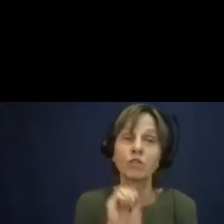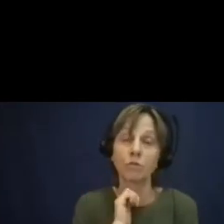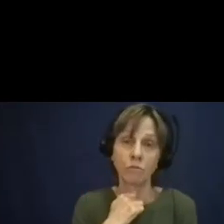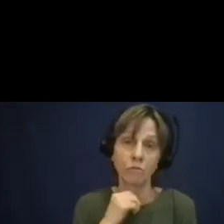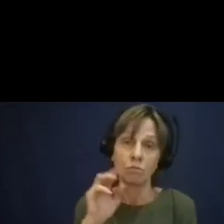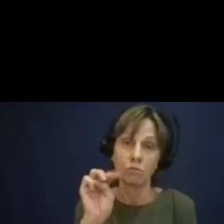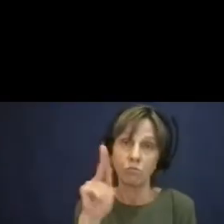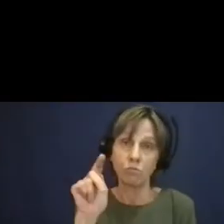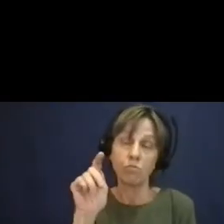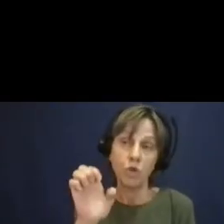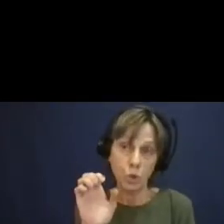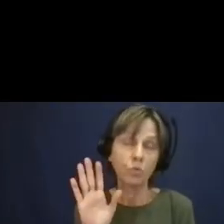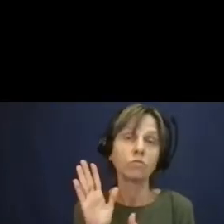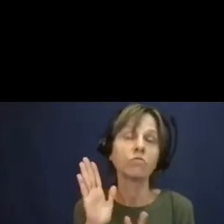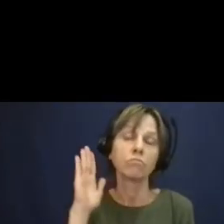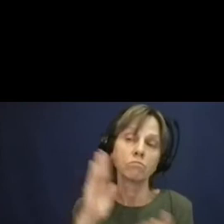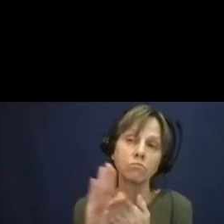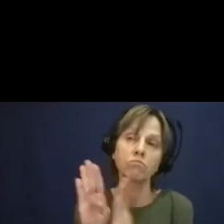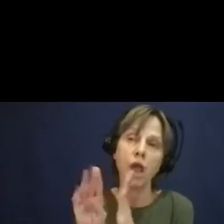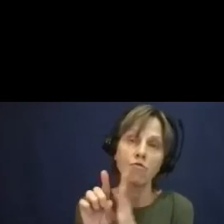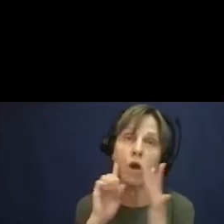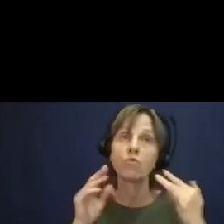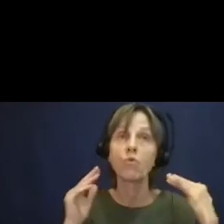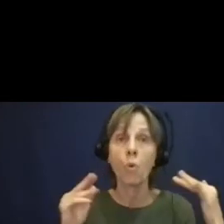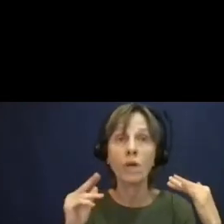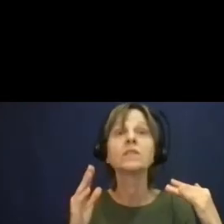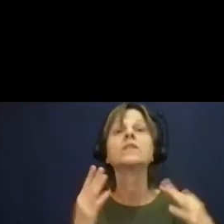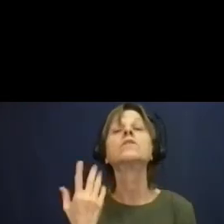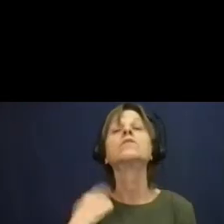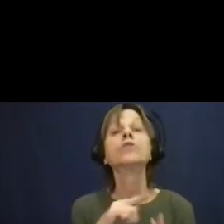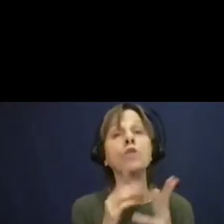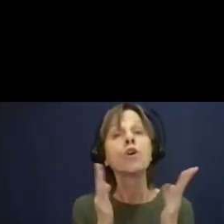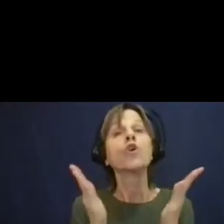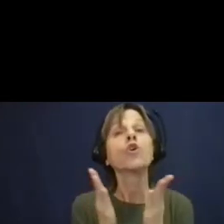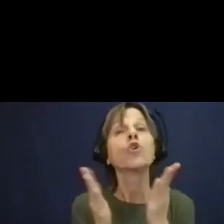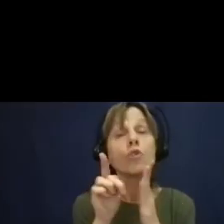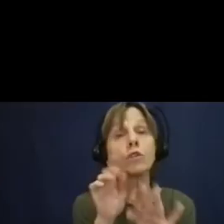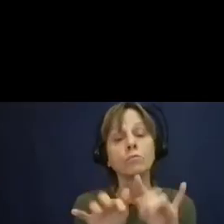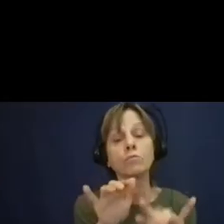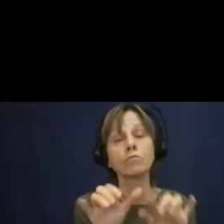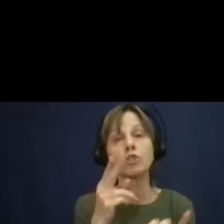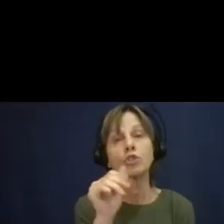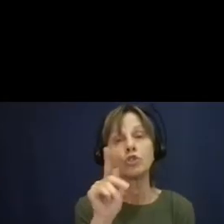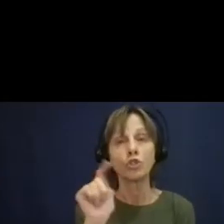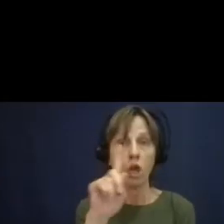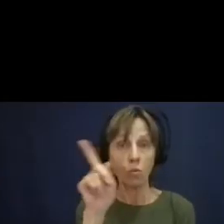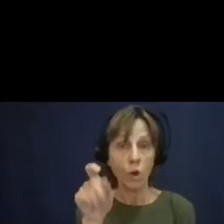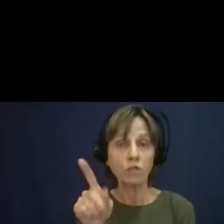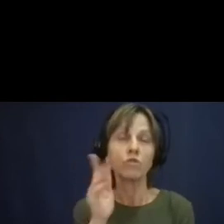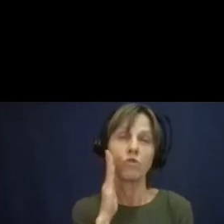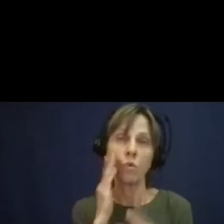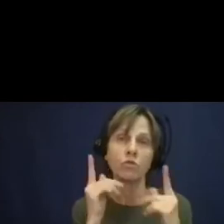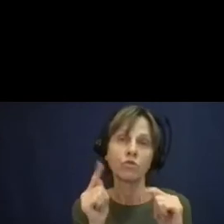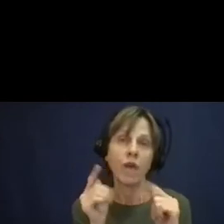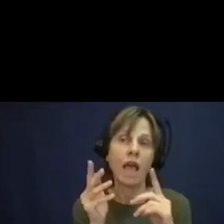can minimize background noise, but we do encourage you to ask questions through the chat. We will try to leave some time at the